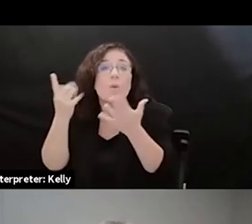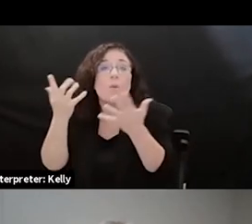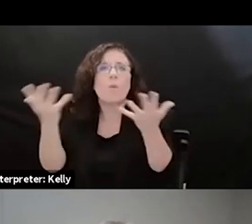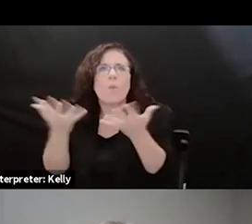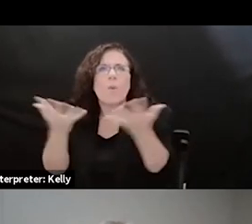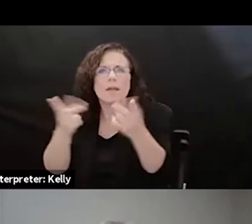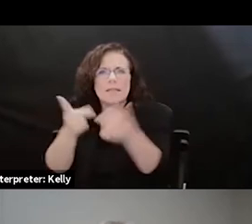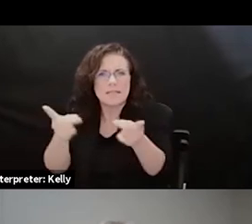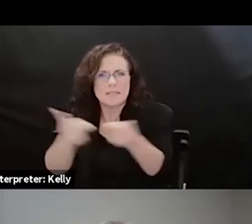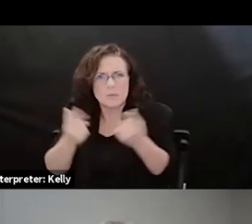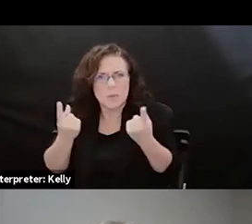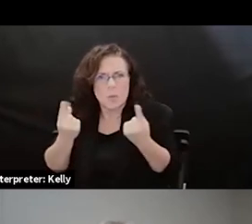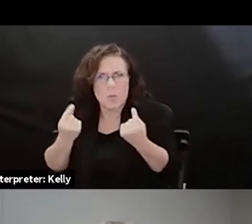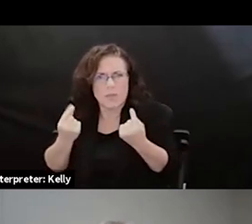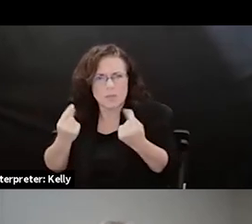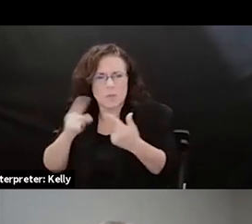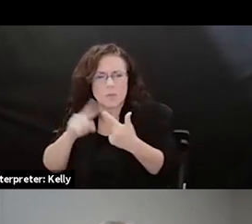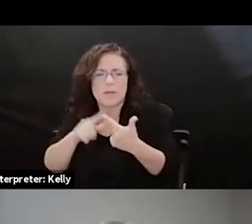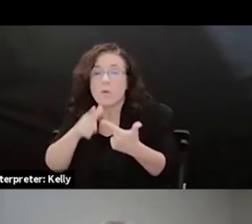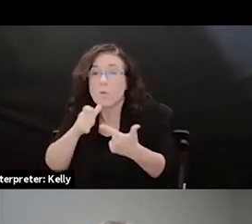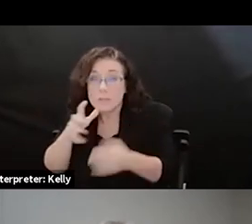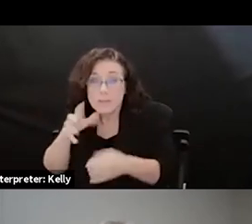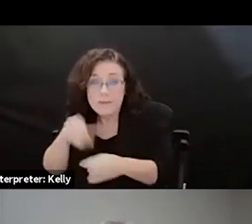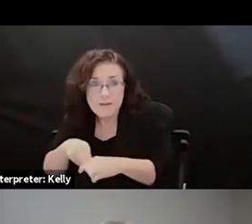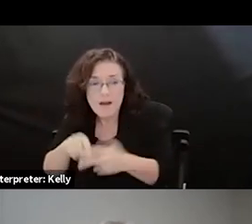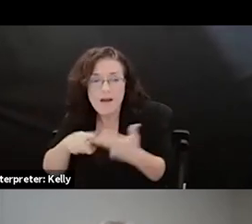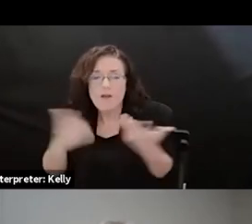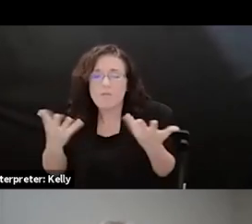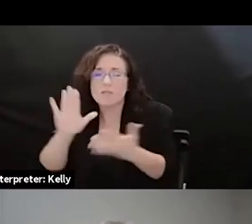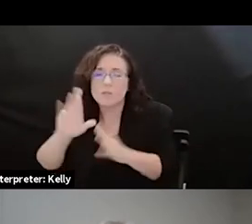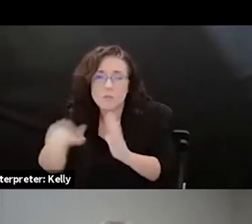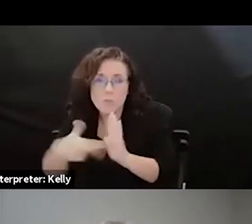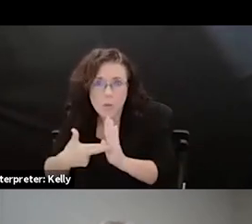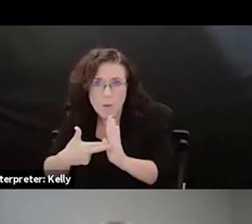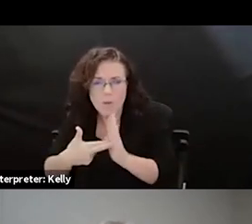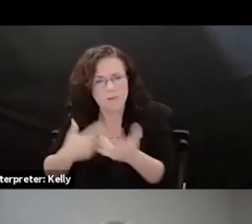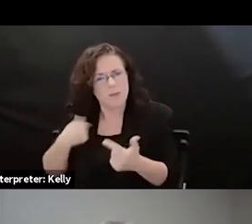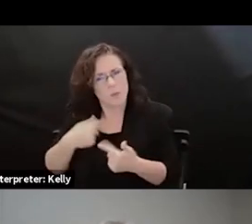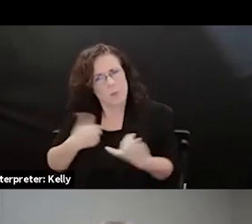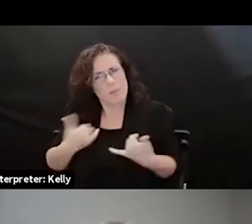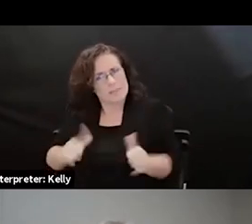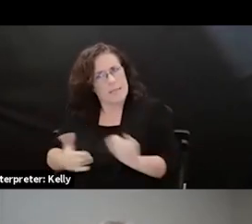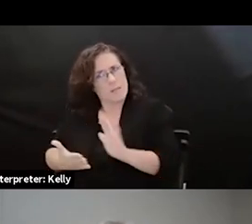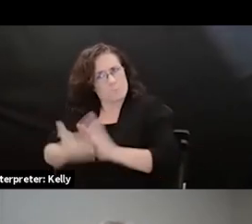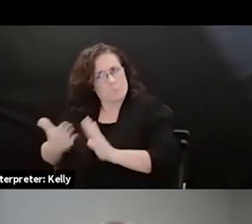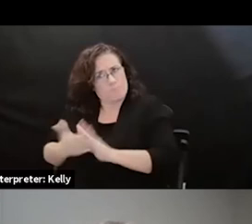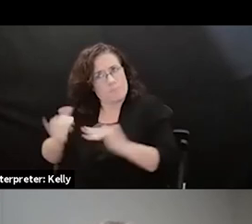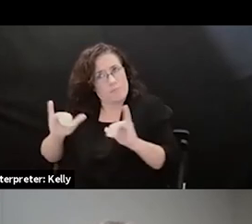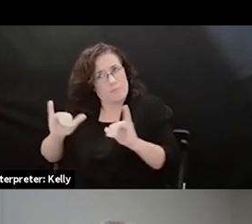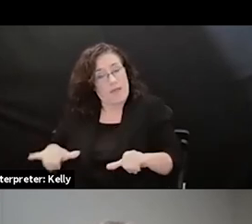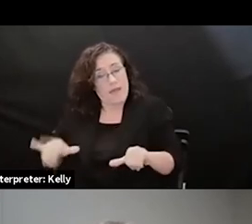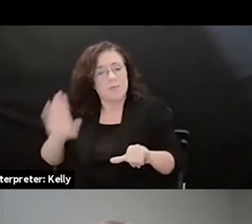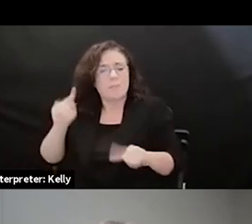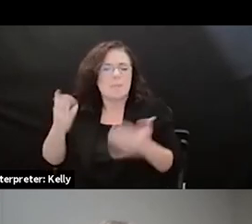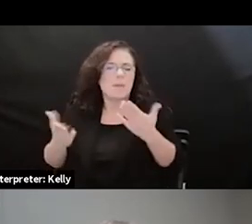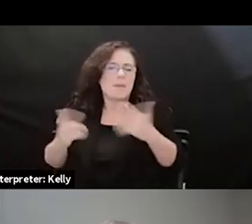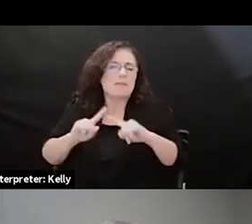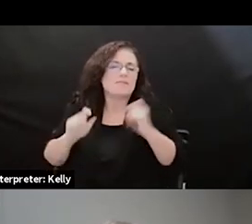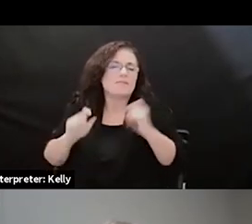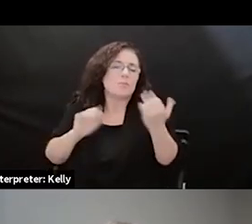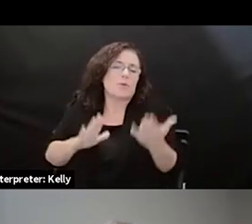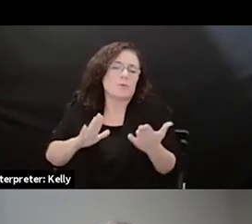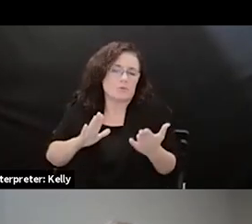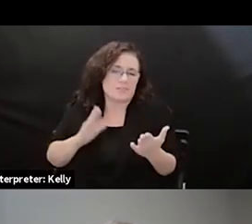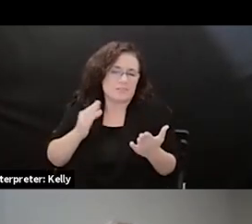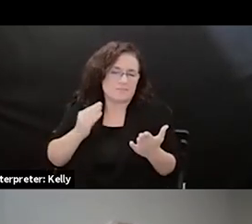like who's involved and and and what's everybody's roles so we still do it we just maybe do it in a different fashion okay i i just